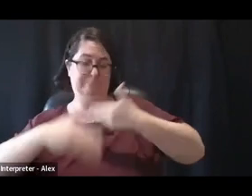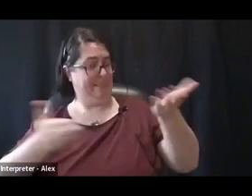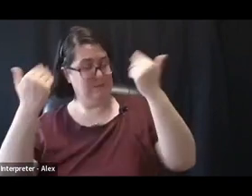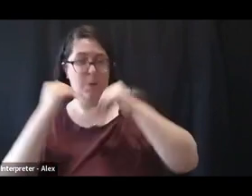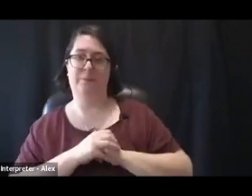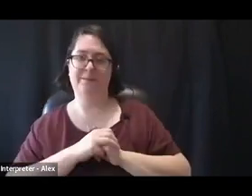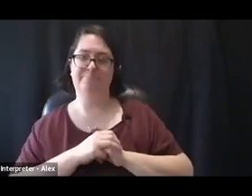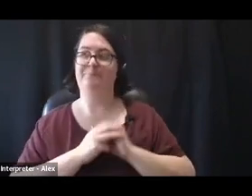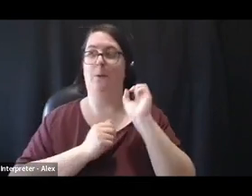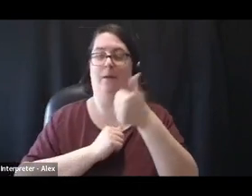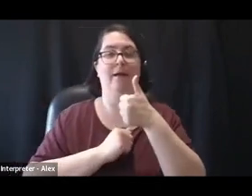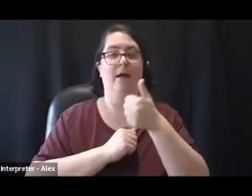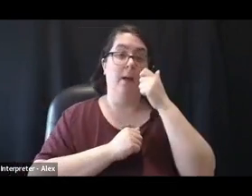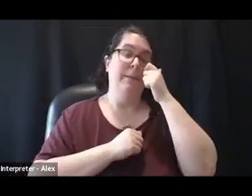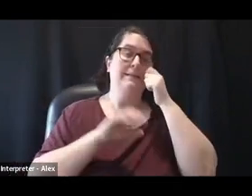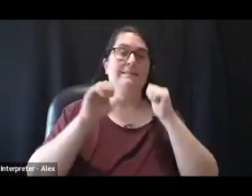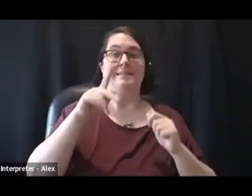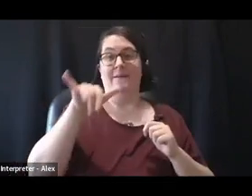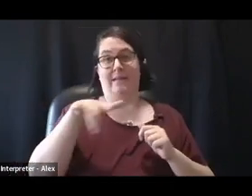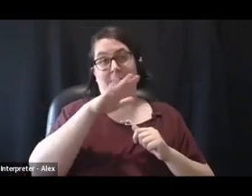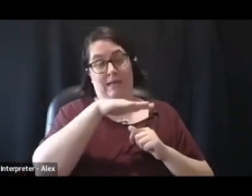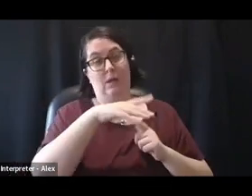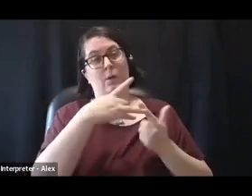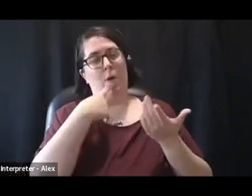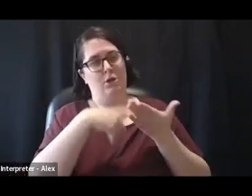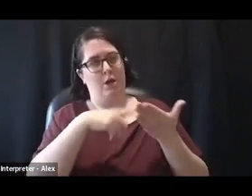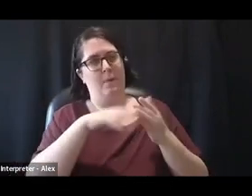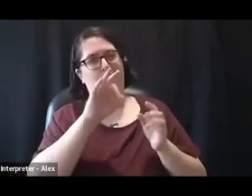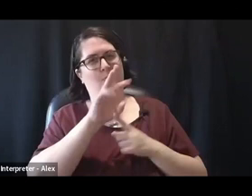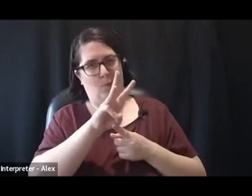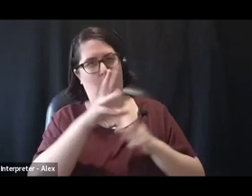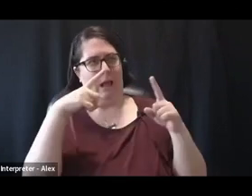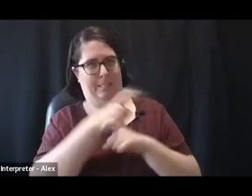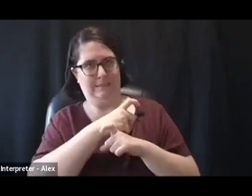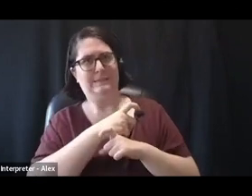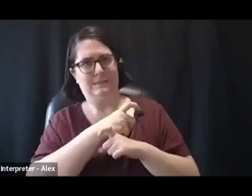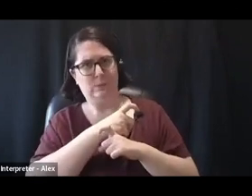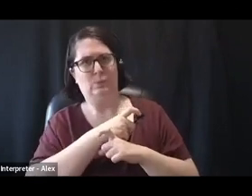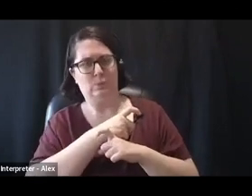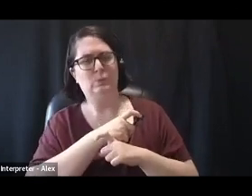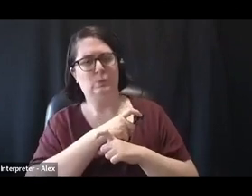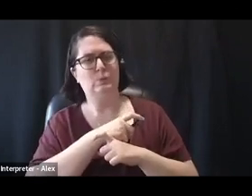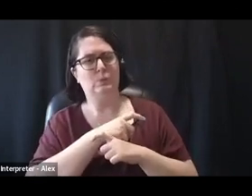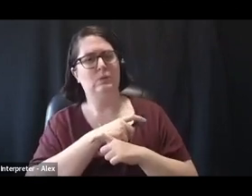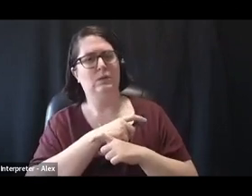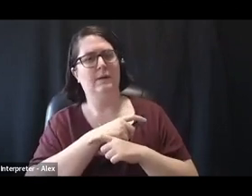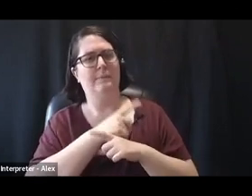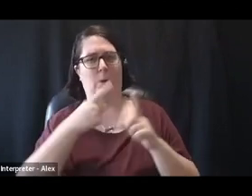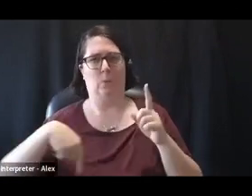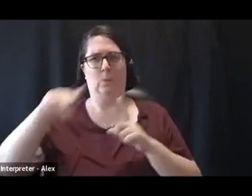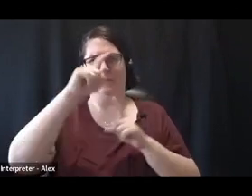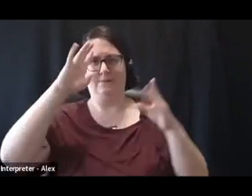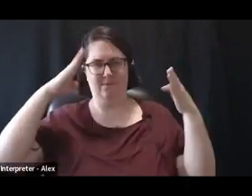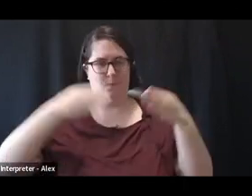go. Yeah, because Stephany, we also wanted to talk about frameworks and complexity, right? And how we should focus